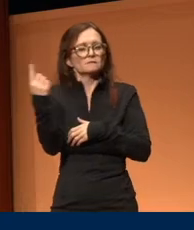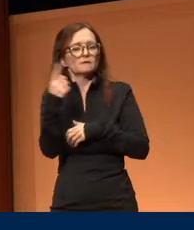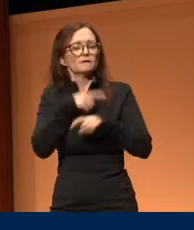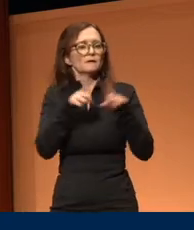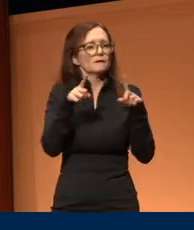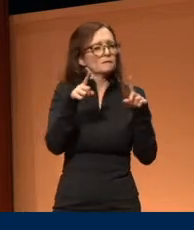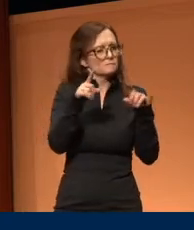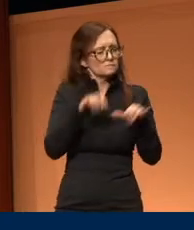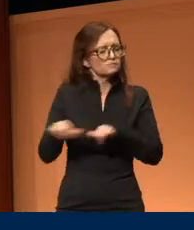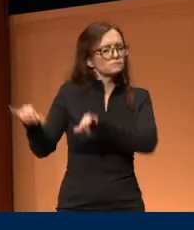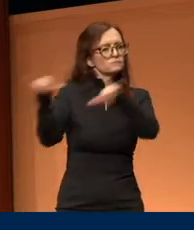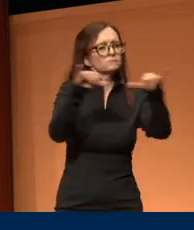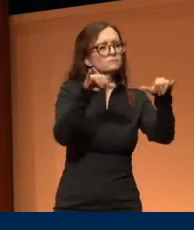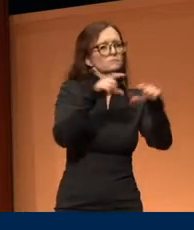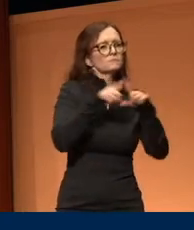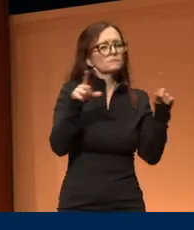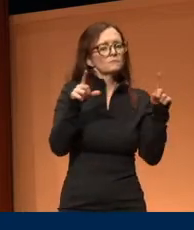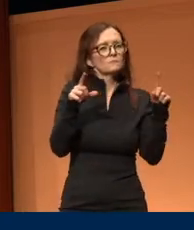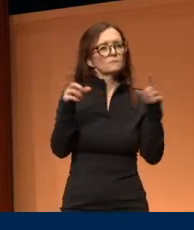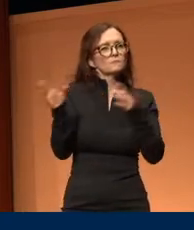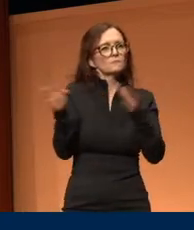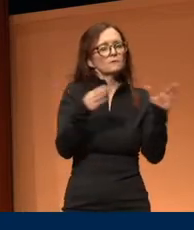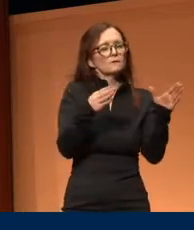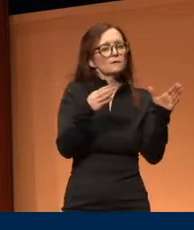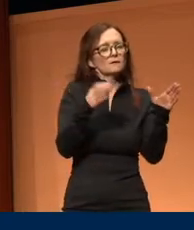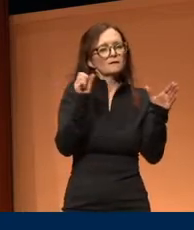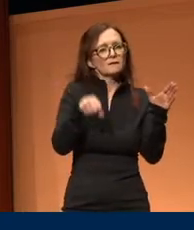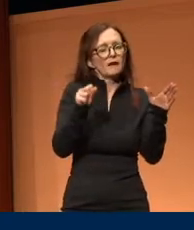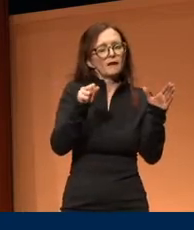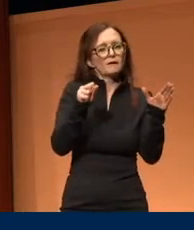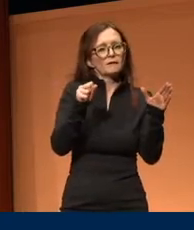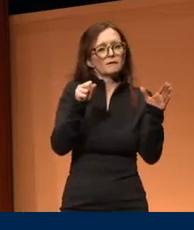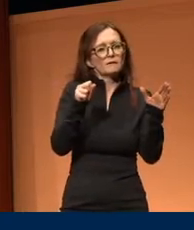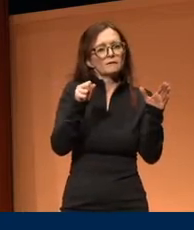of channel it the right way or the wrong way.